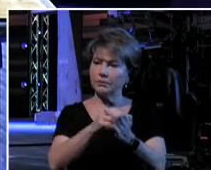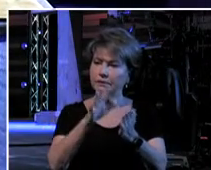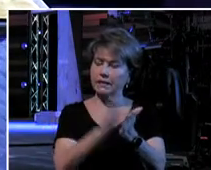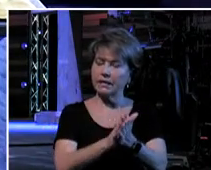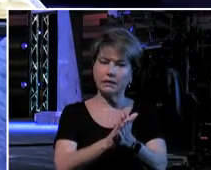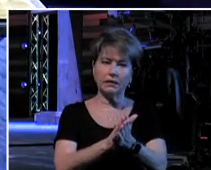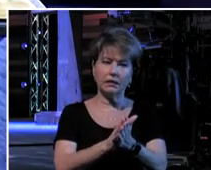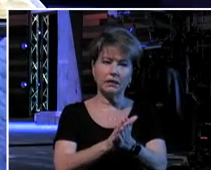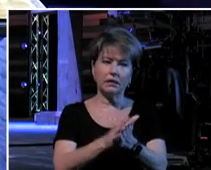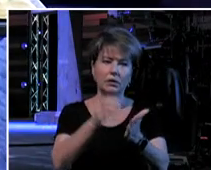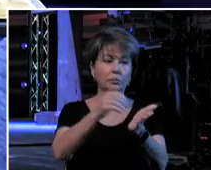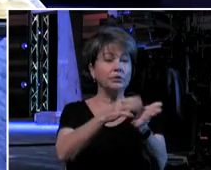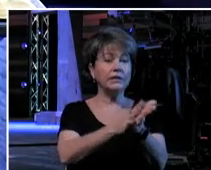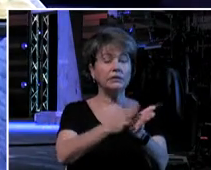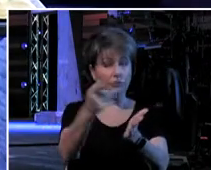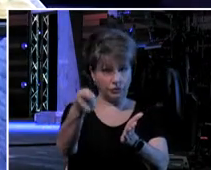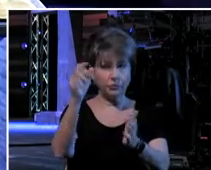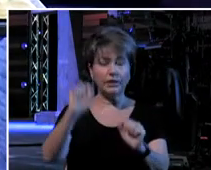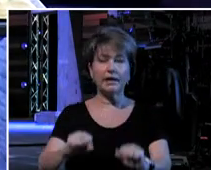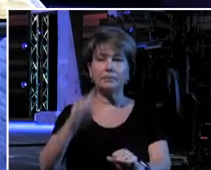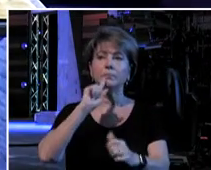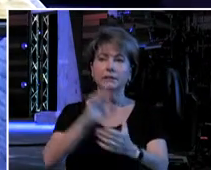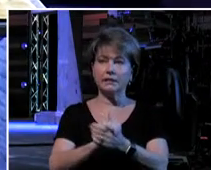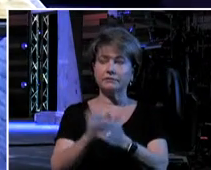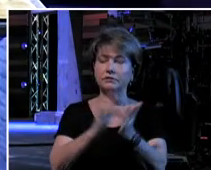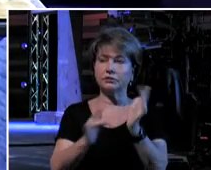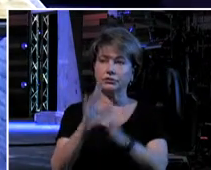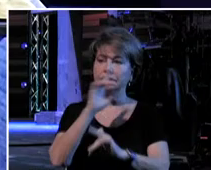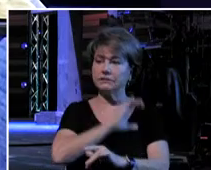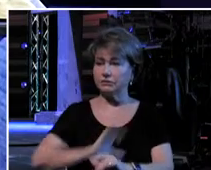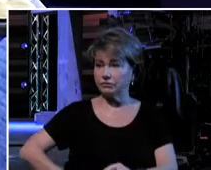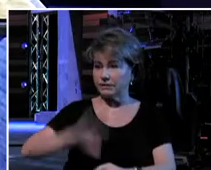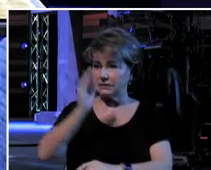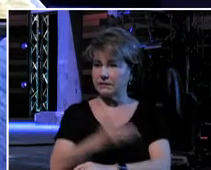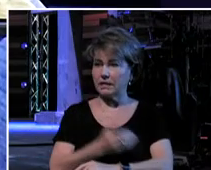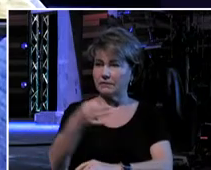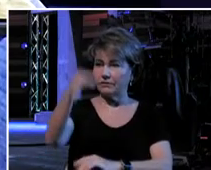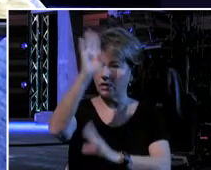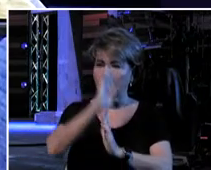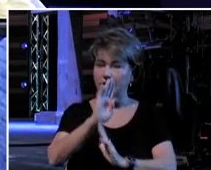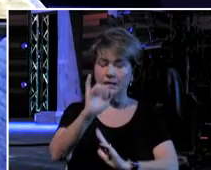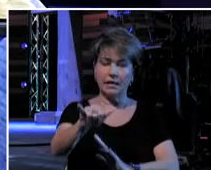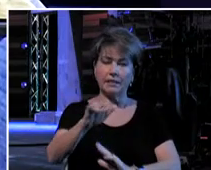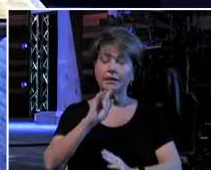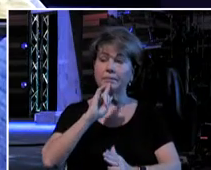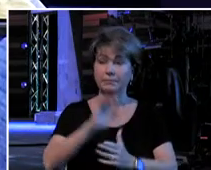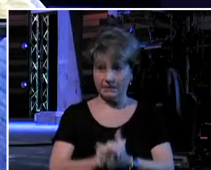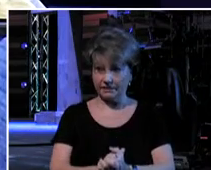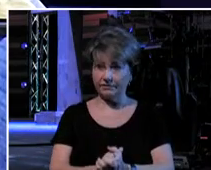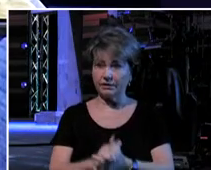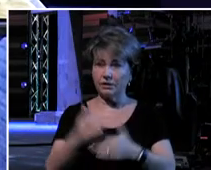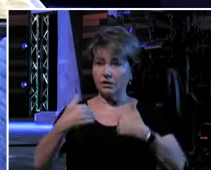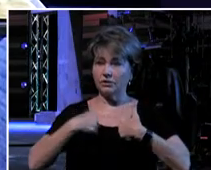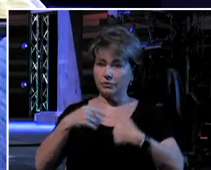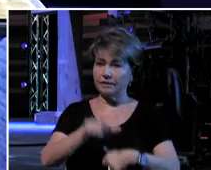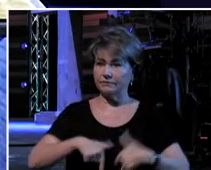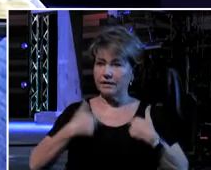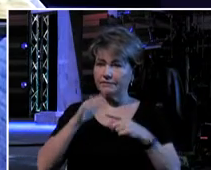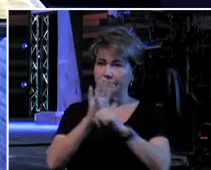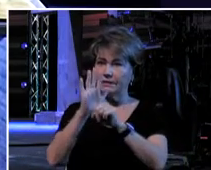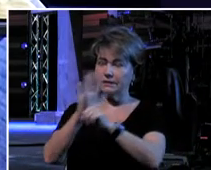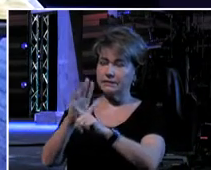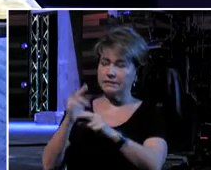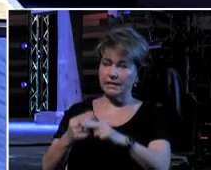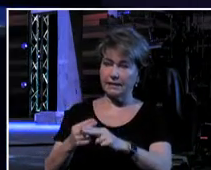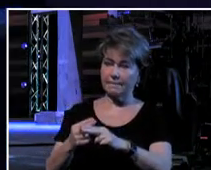so that you might believe that Jesus is the Christ, the Son of God, and that by believing you would have life in his name.